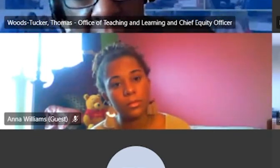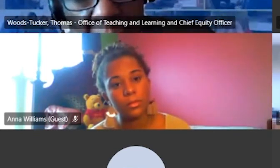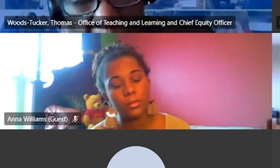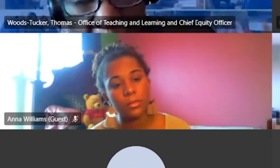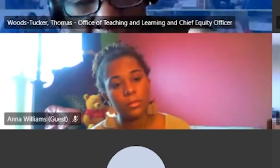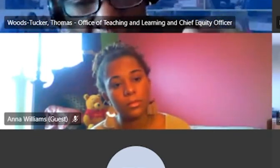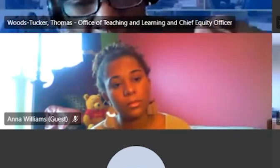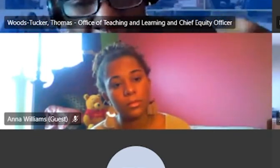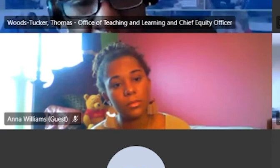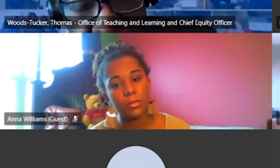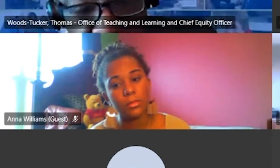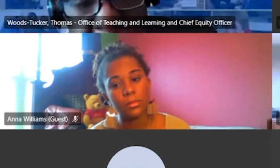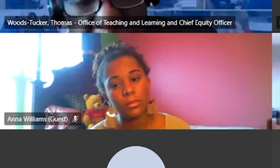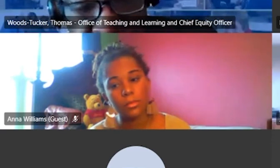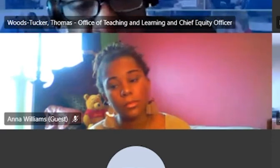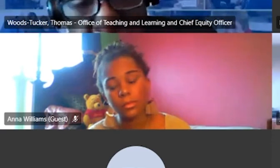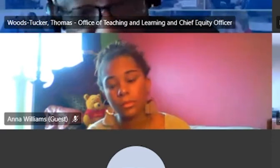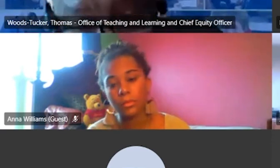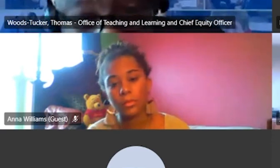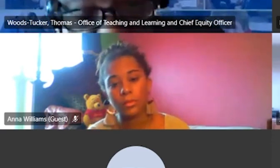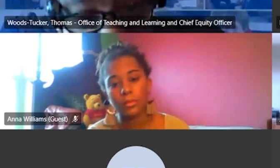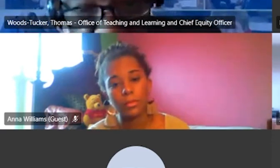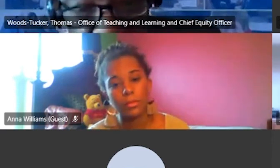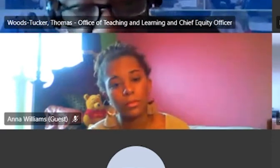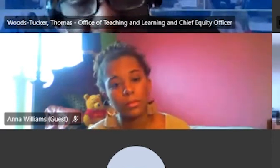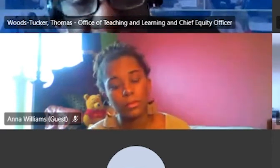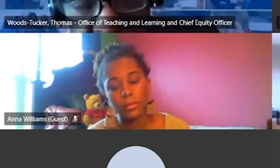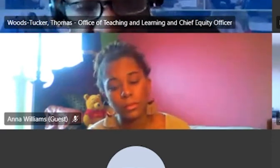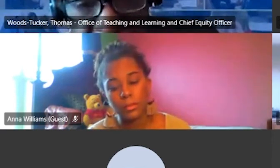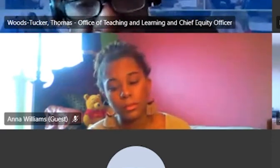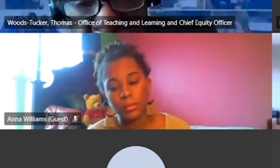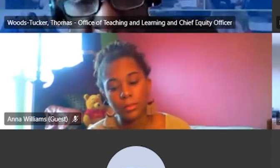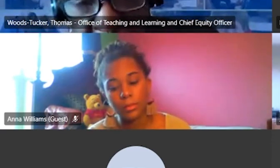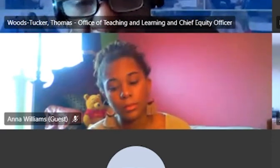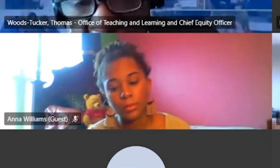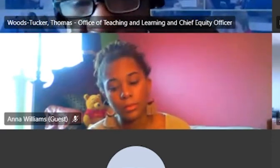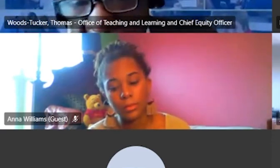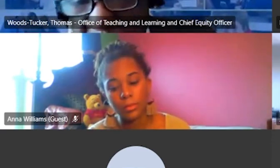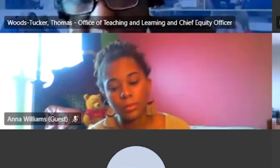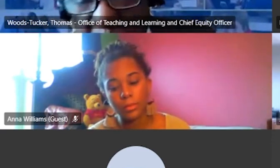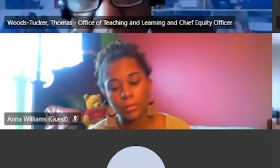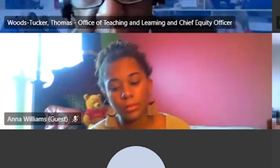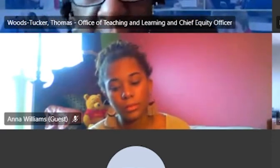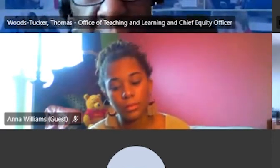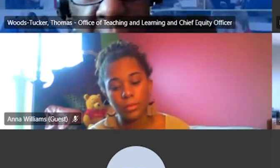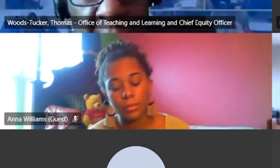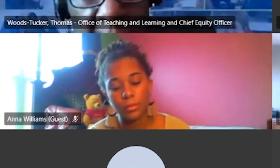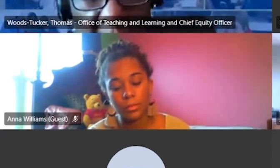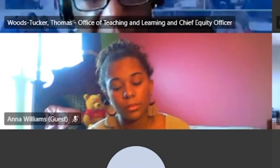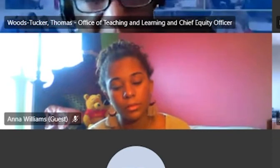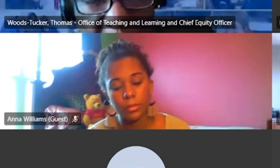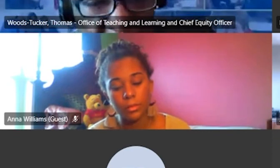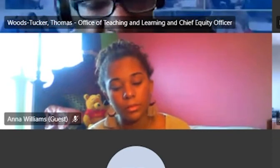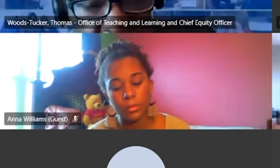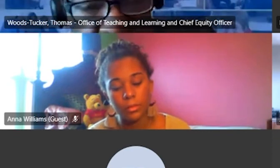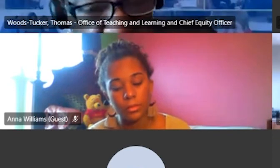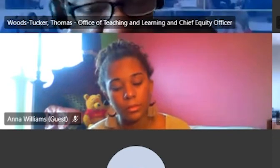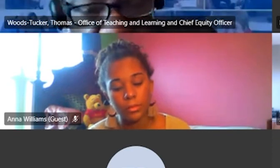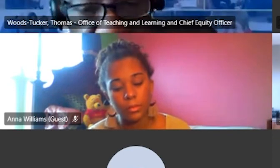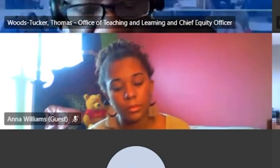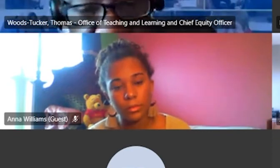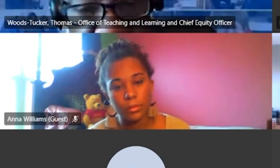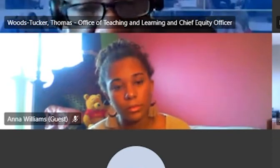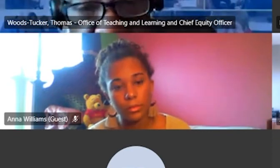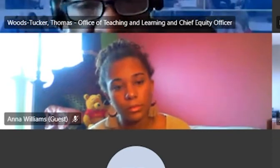at resuming school potentially in a couple of weeks, I was able to tune in on